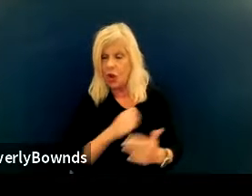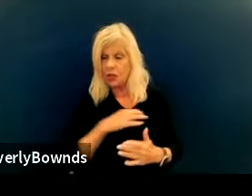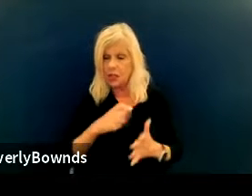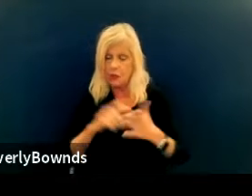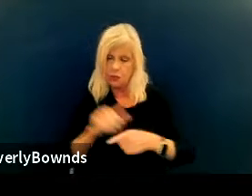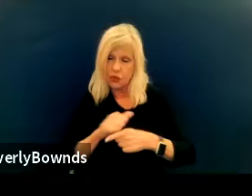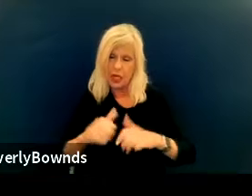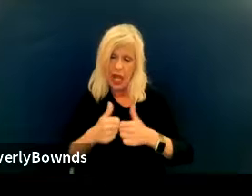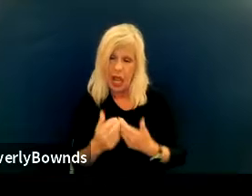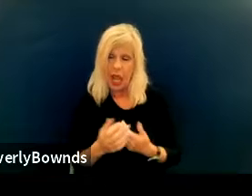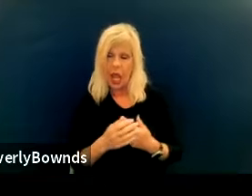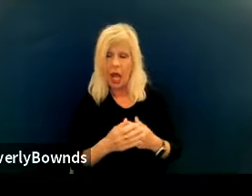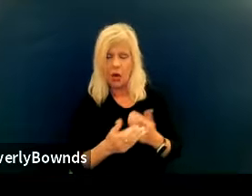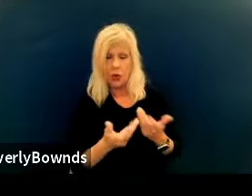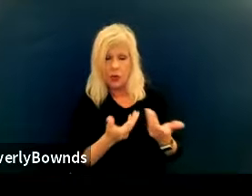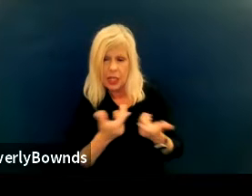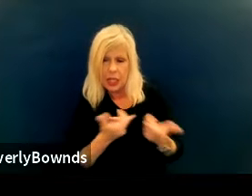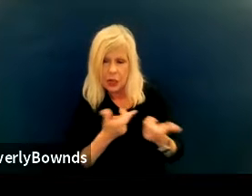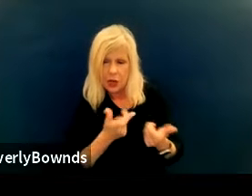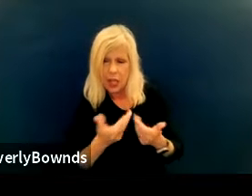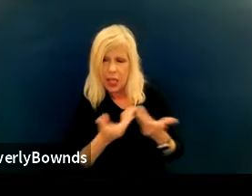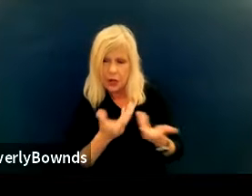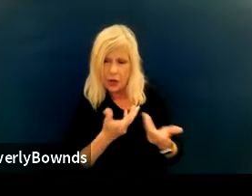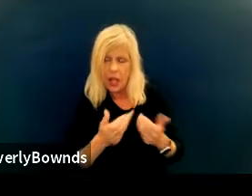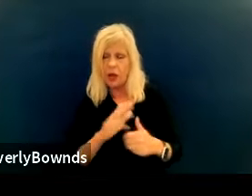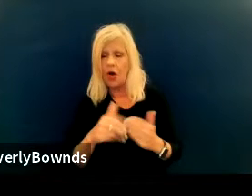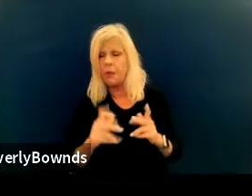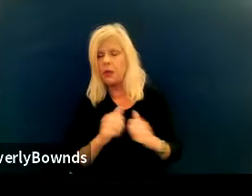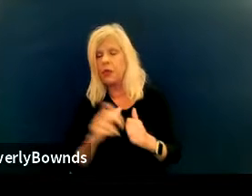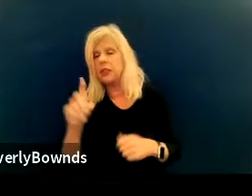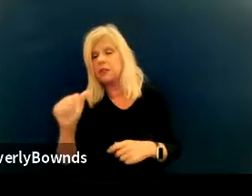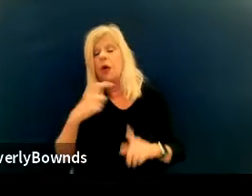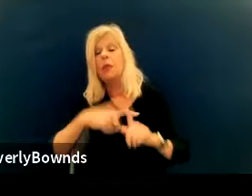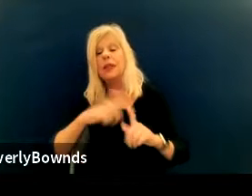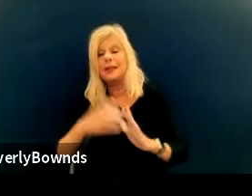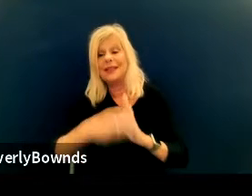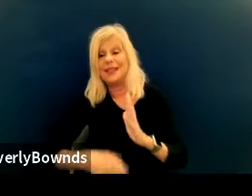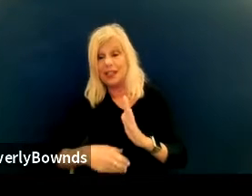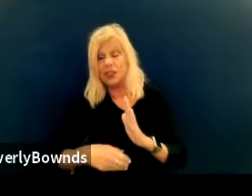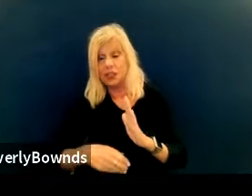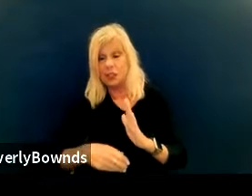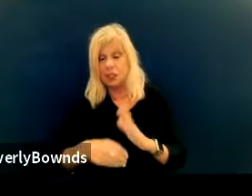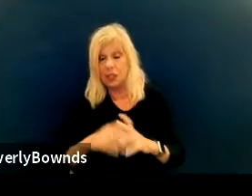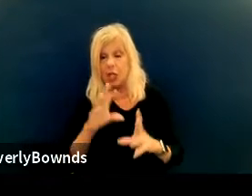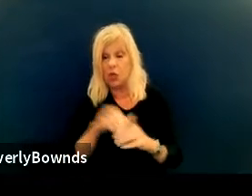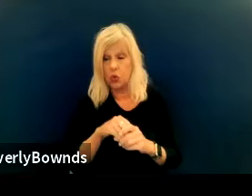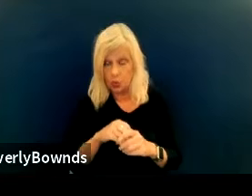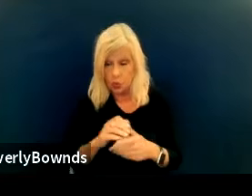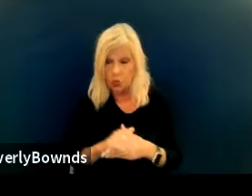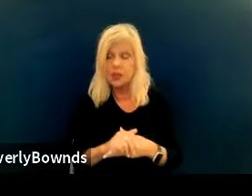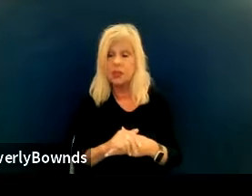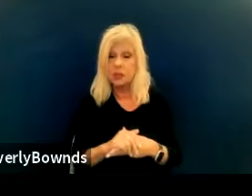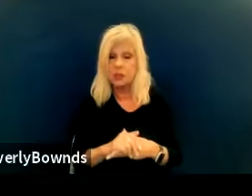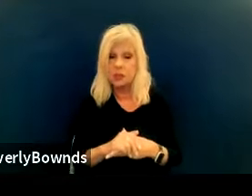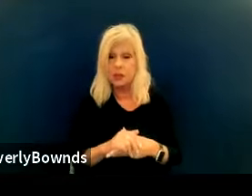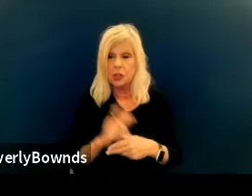to interact with and support people of all abilities. This section also provisionally includes information on what should be included in